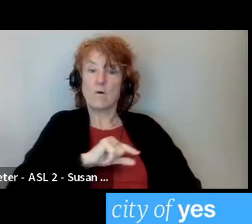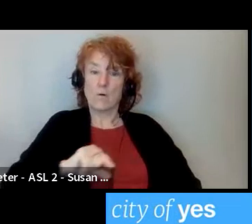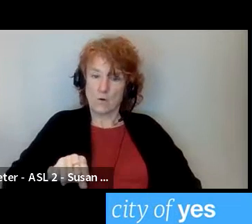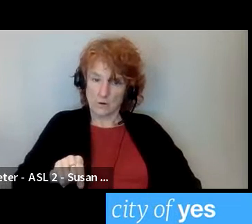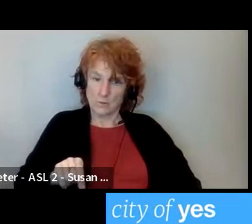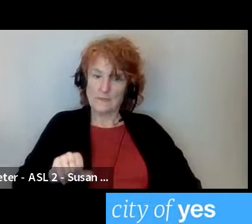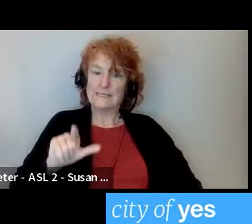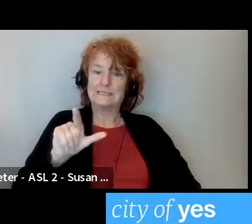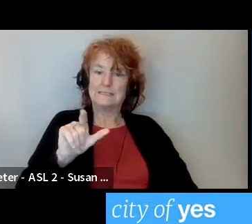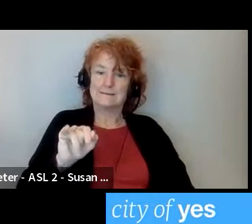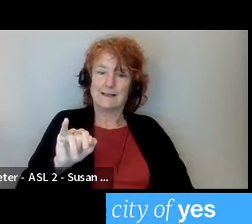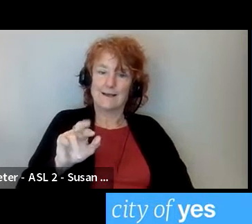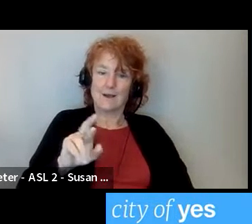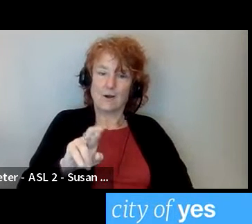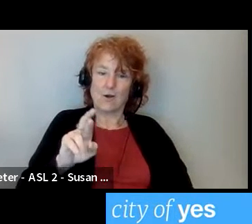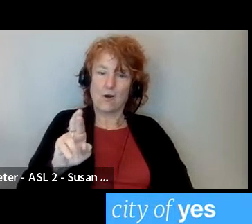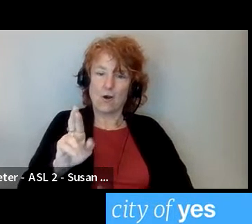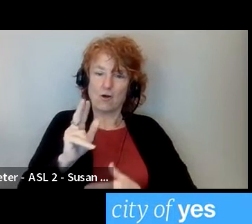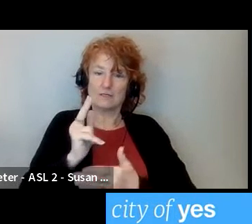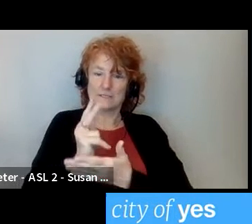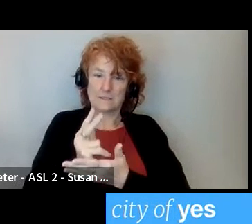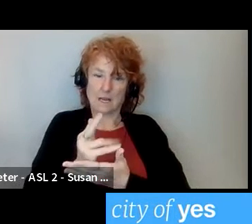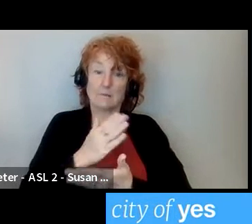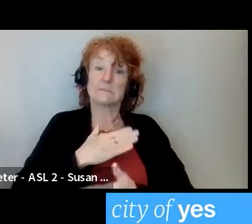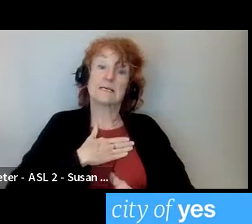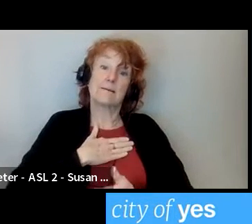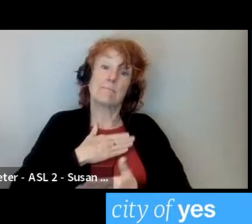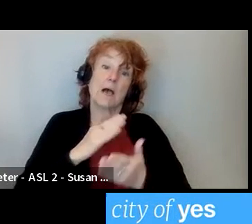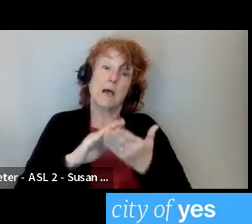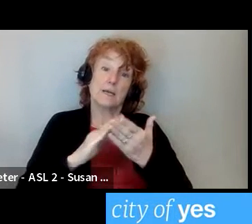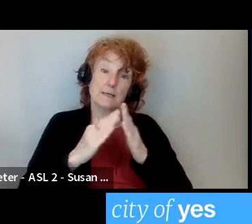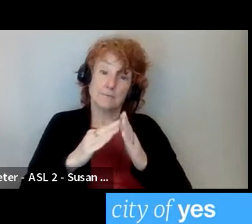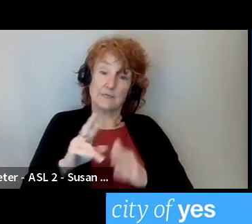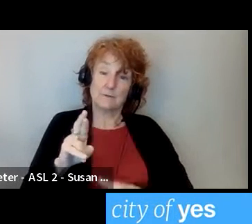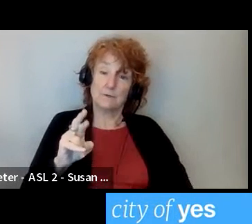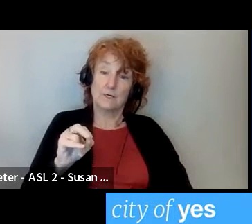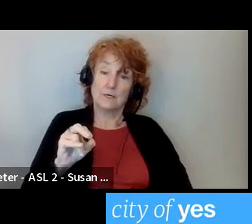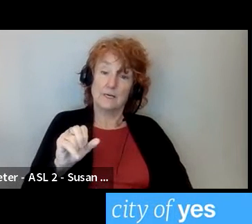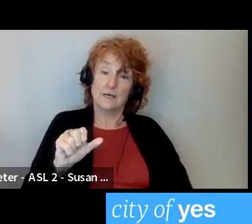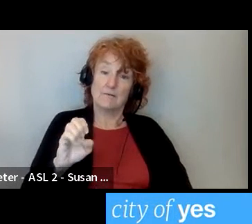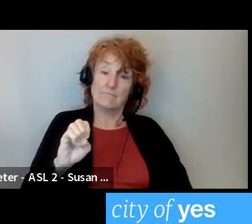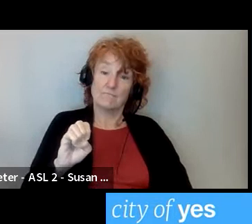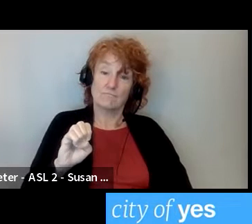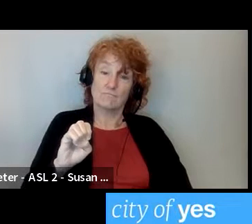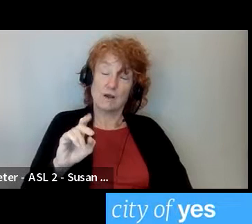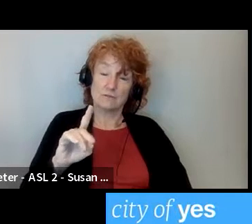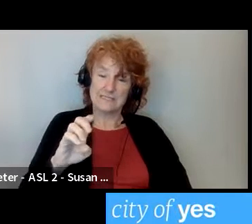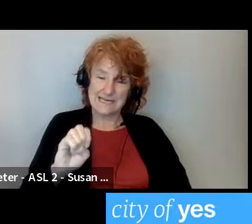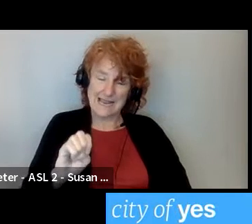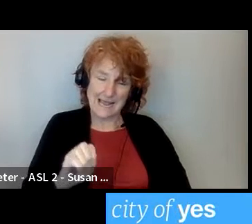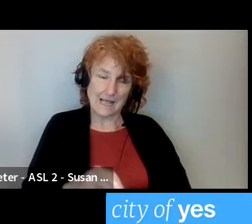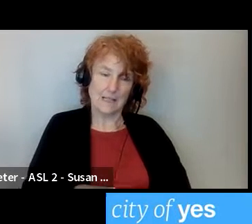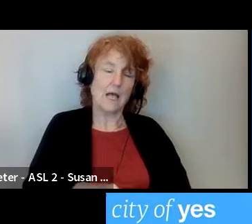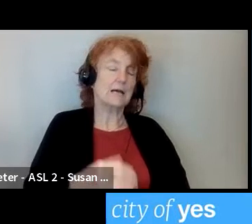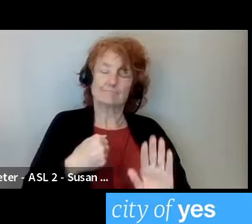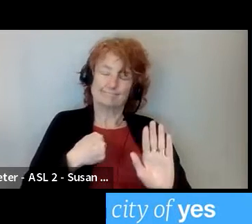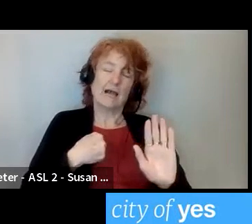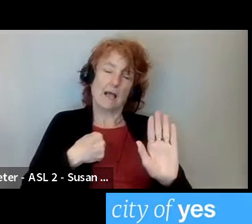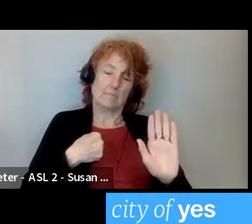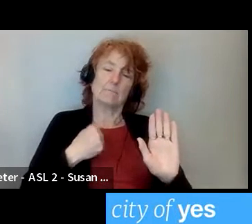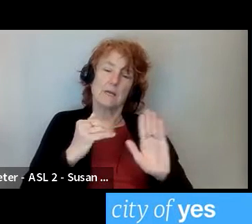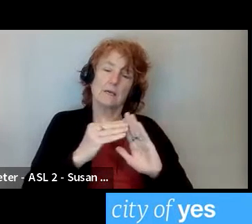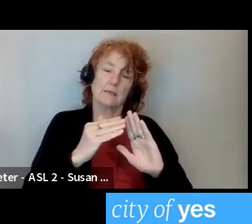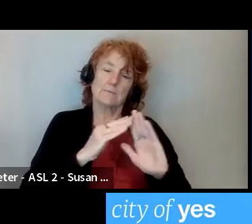Railroad stops in my community of Rosedale. I sit on Community Board 13. I'm not speaking for them, but